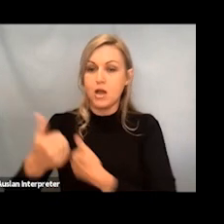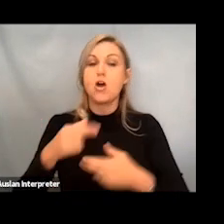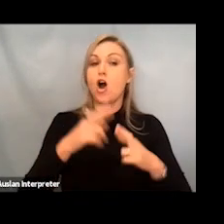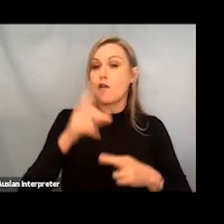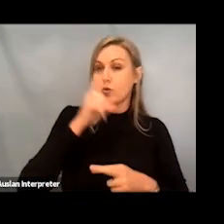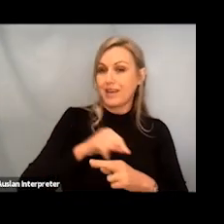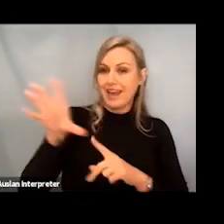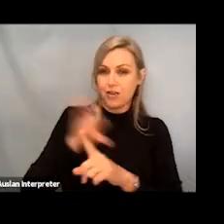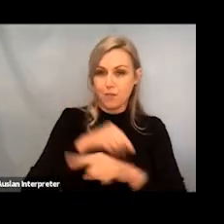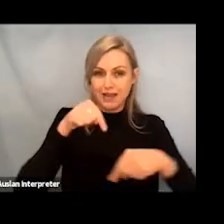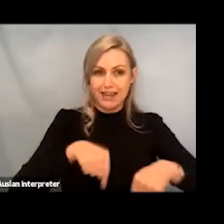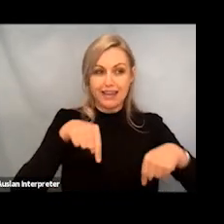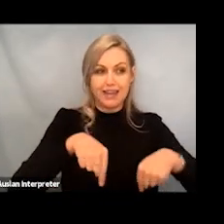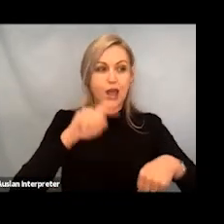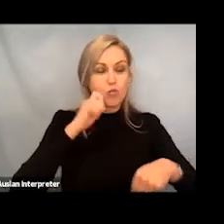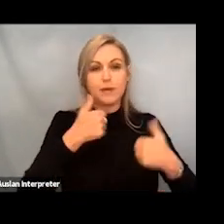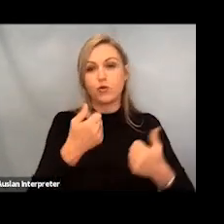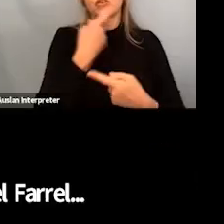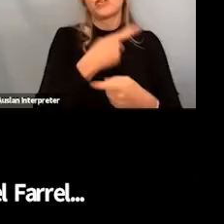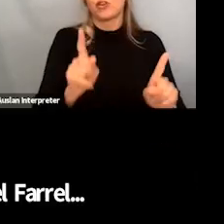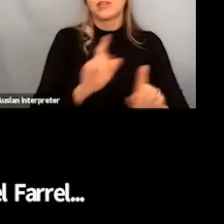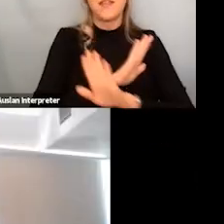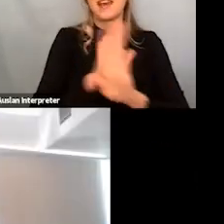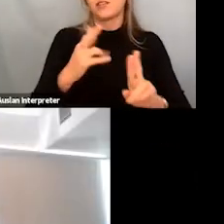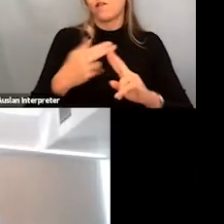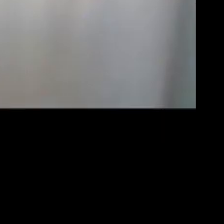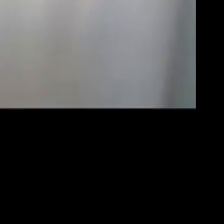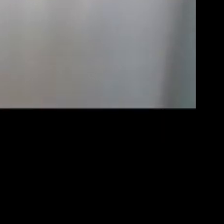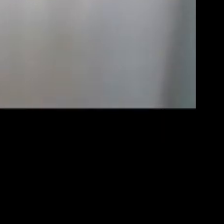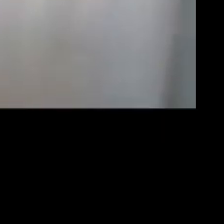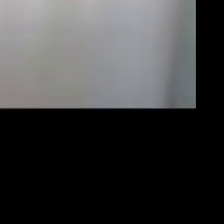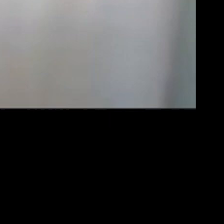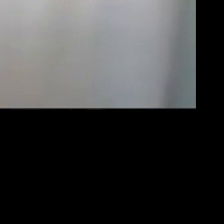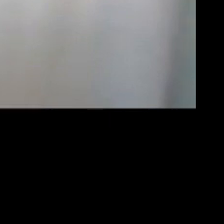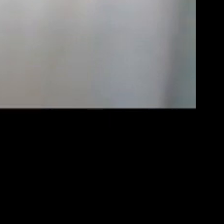some good news on that front as well. That's all from me today. Thank you.